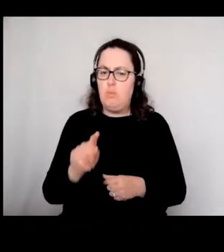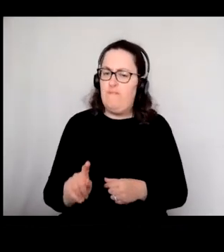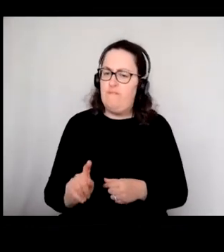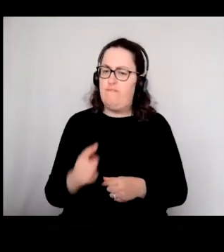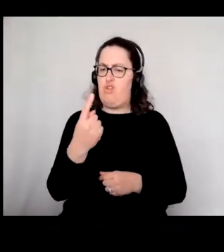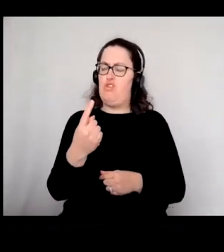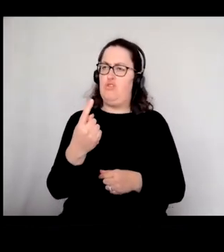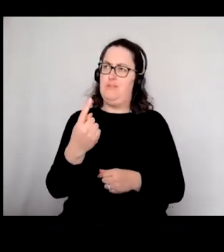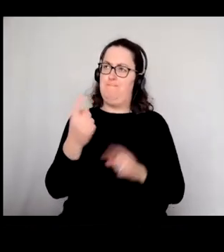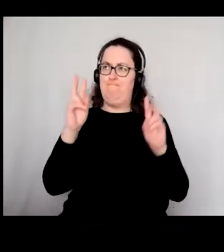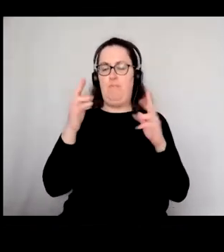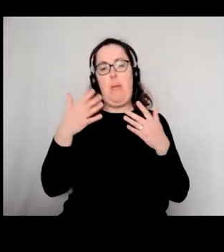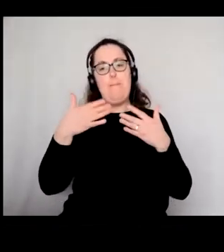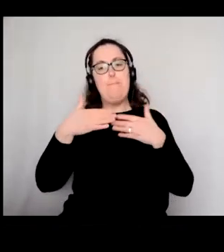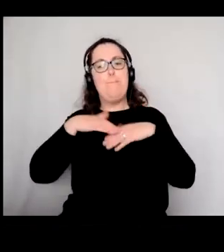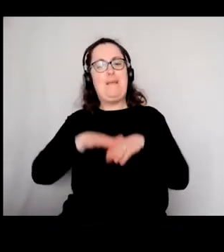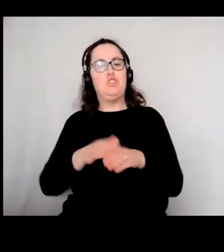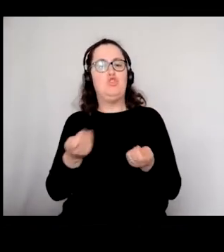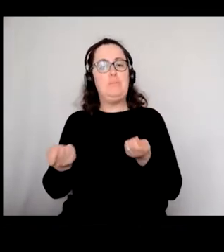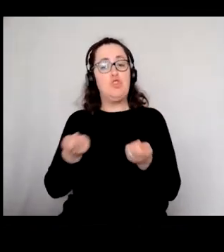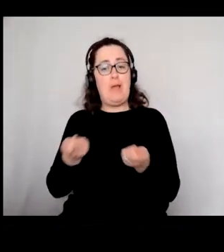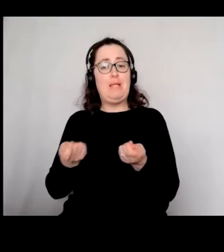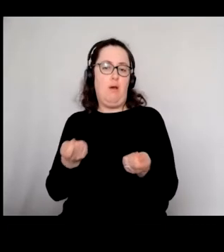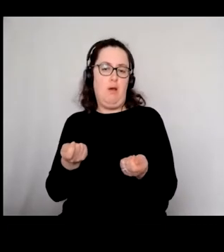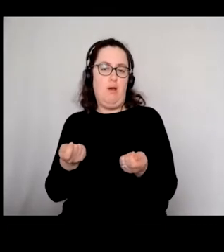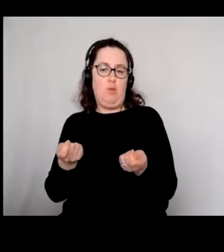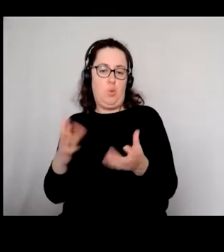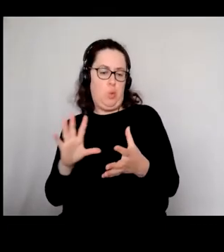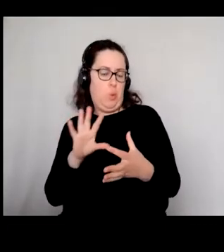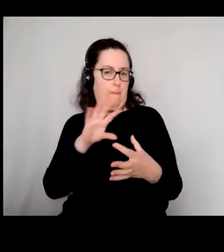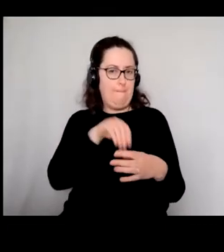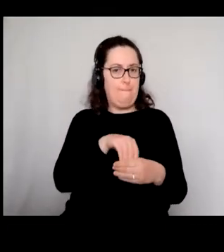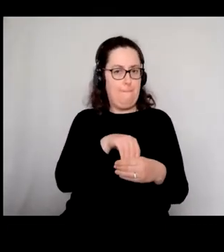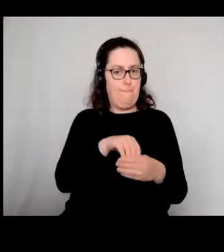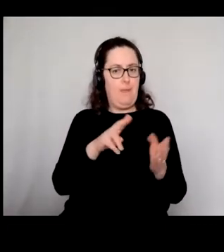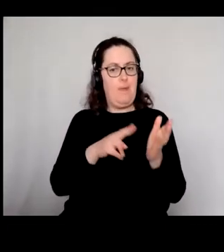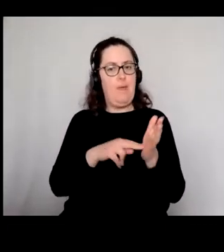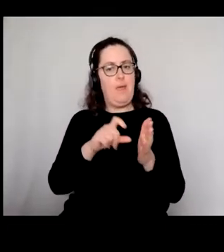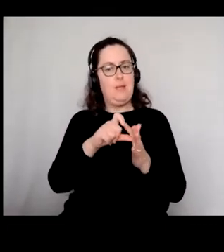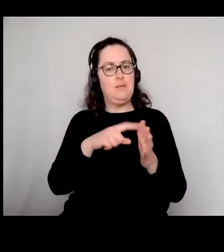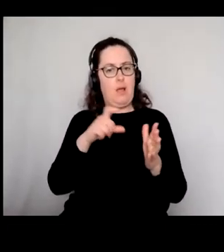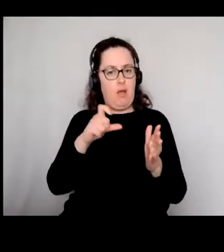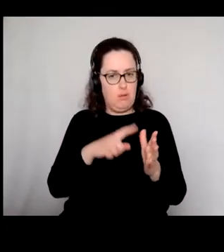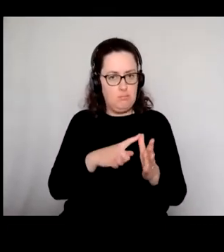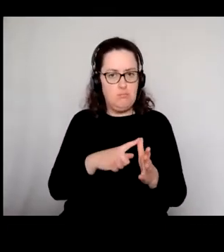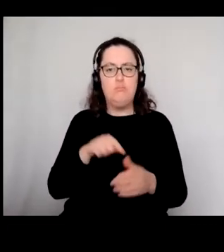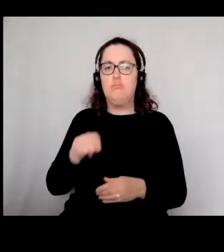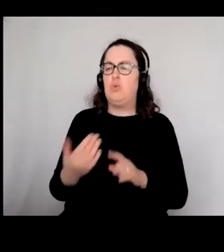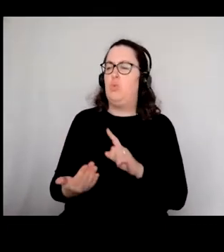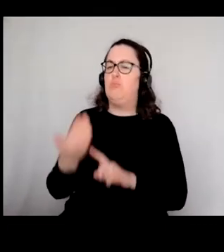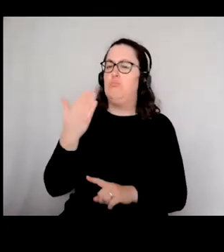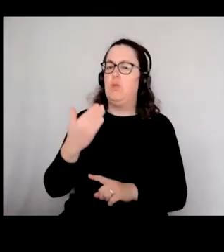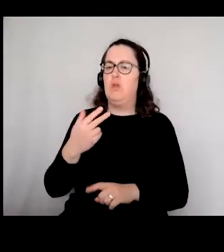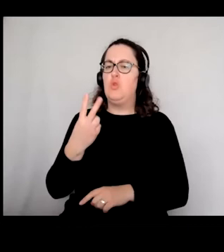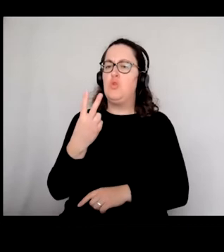might call mainstream curators, to actually engage with NDACA. I started at Grundy Art Gallery